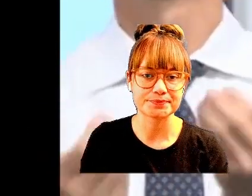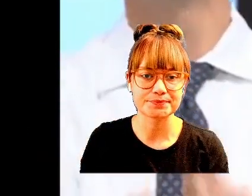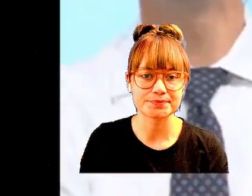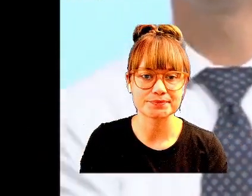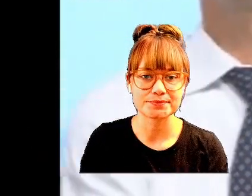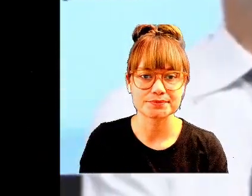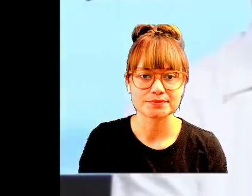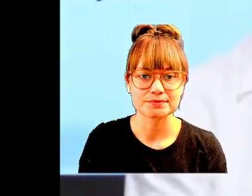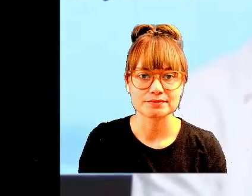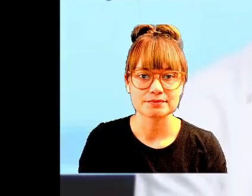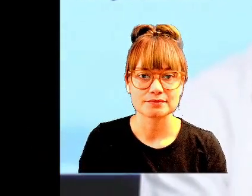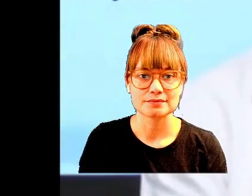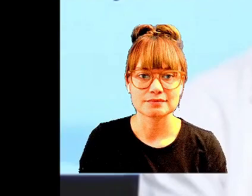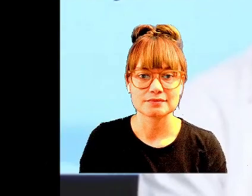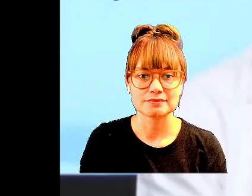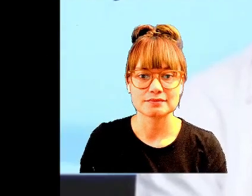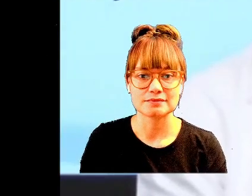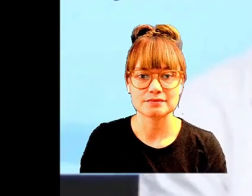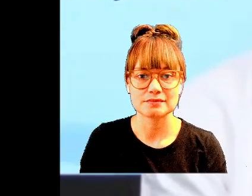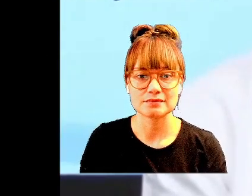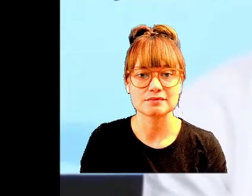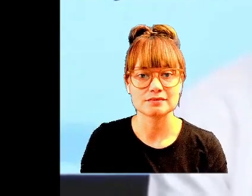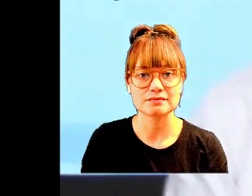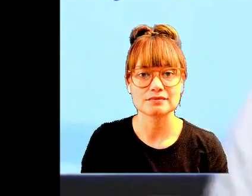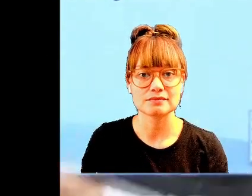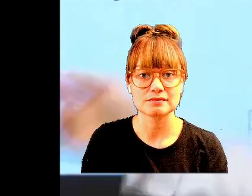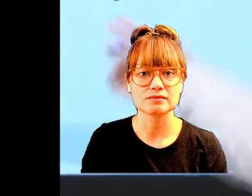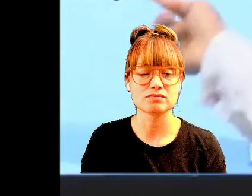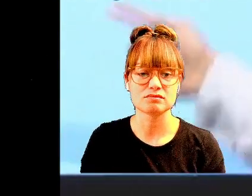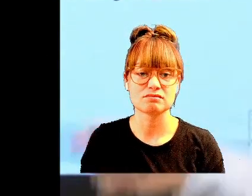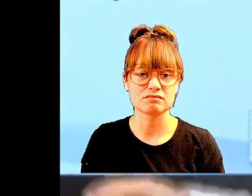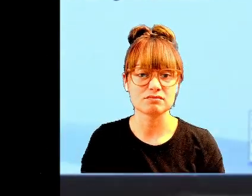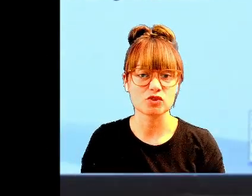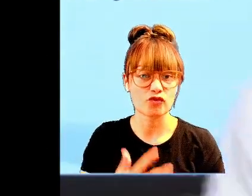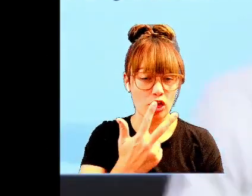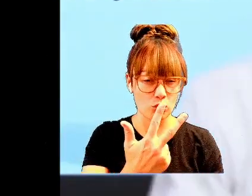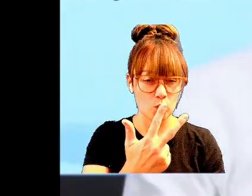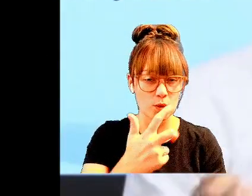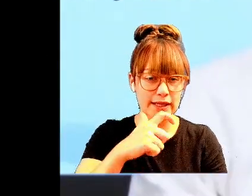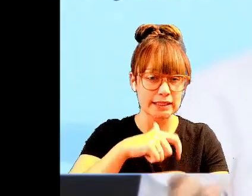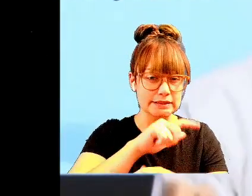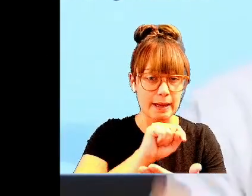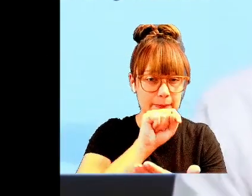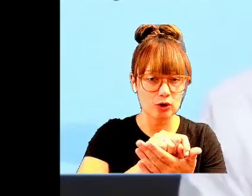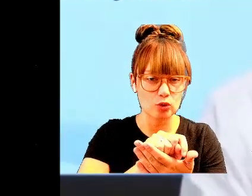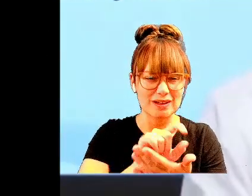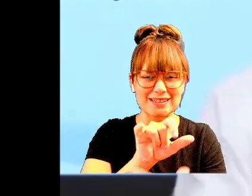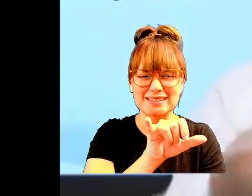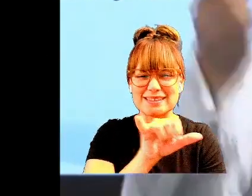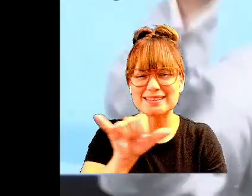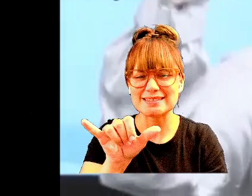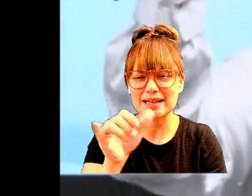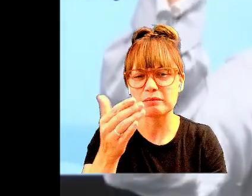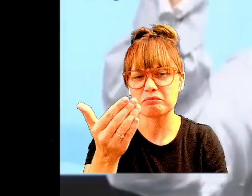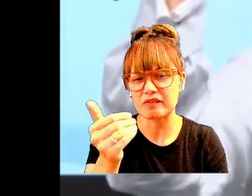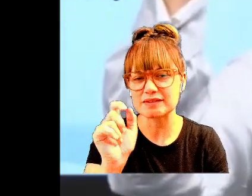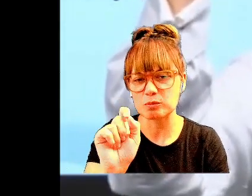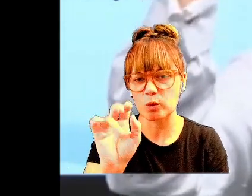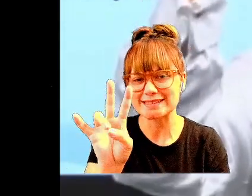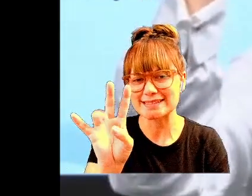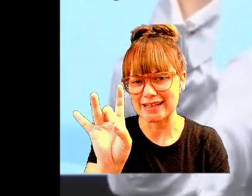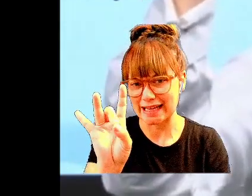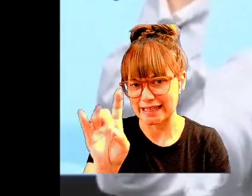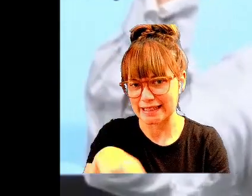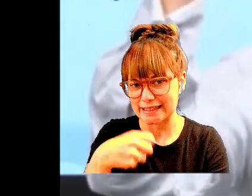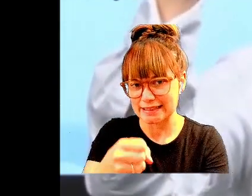So over 3 time periods, which is the same as 15.78 years, a